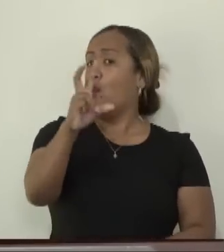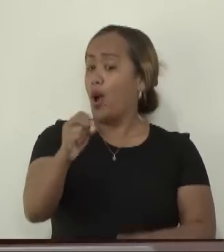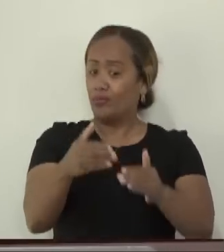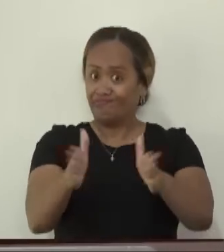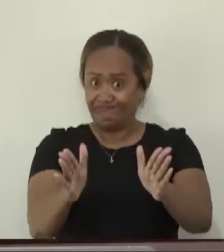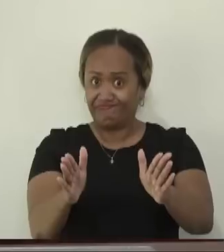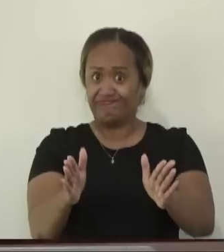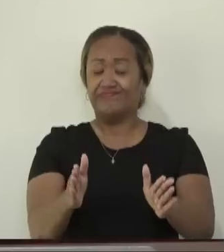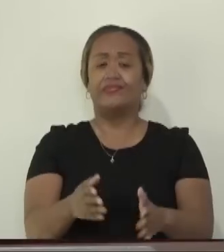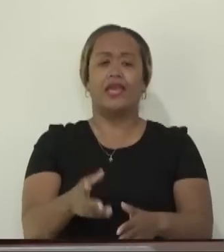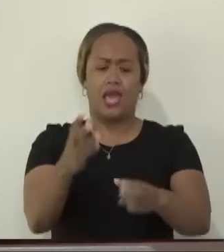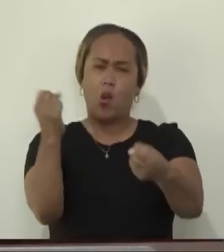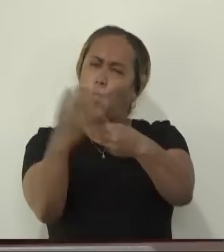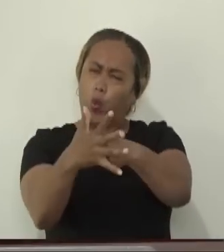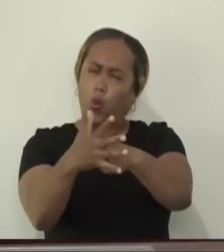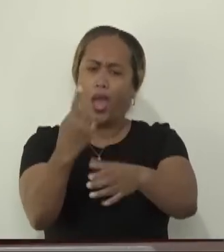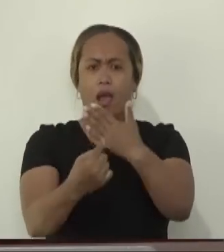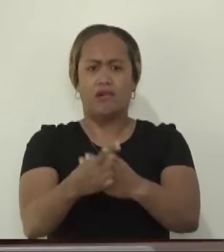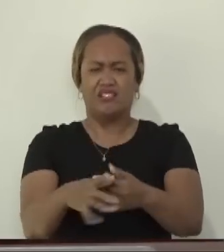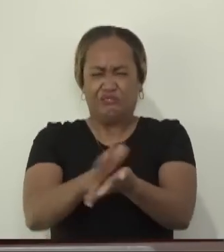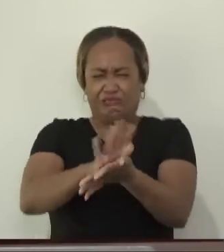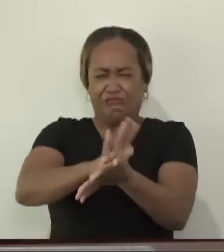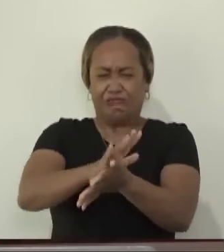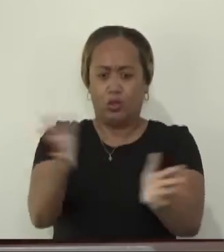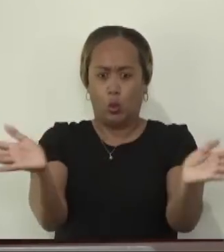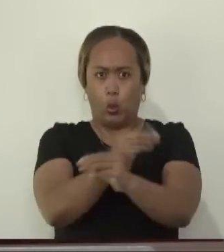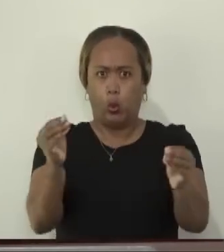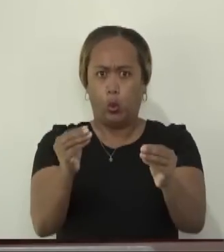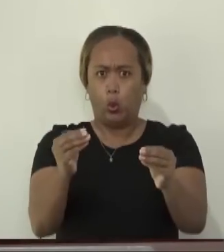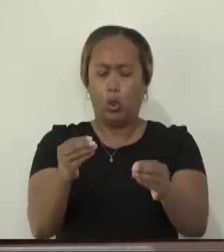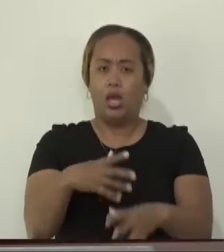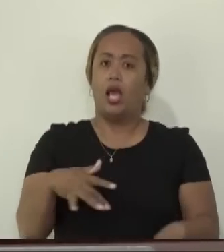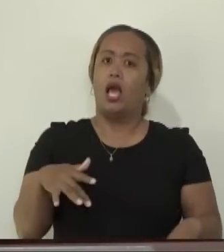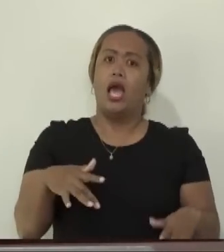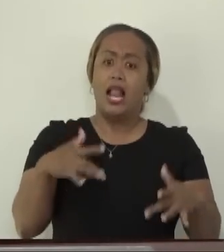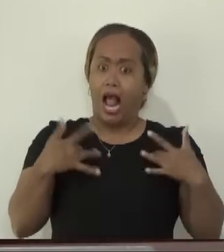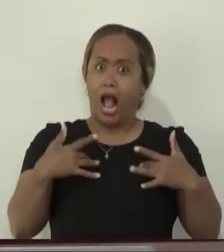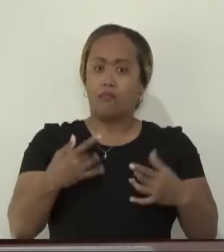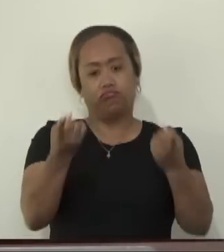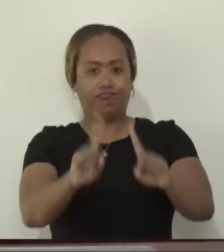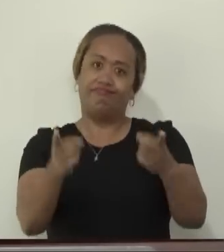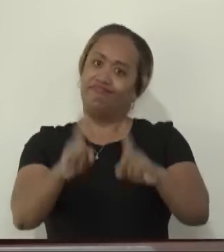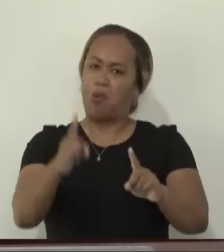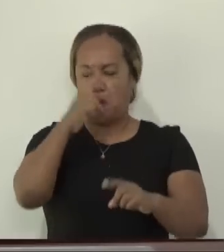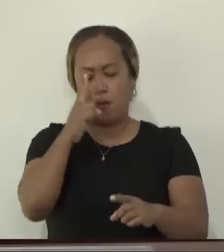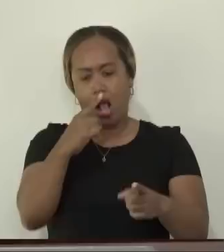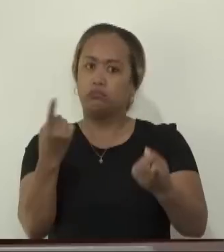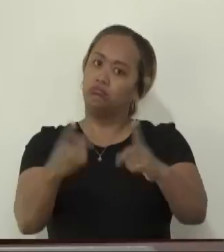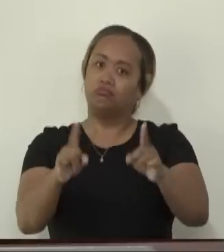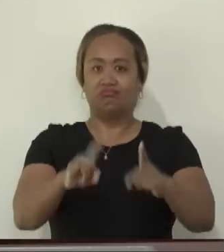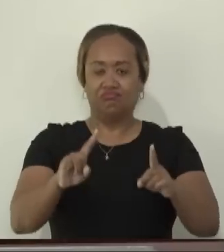years ago, the pandemic disrupted our lives. Many lost their lives and their